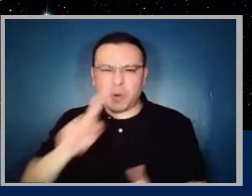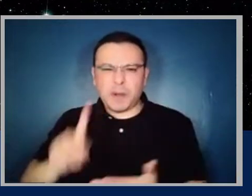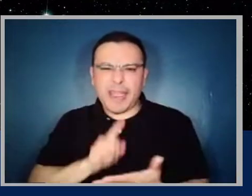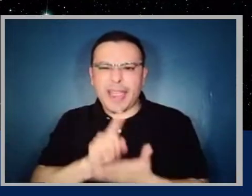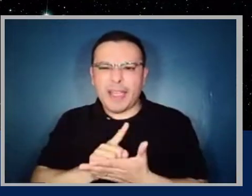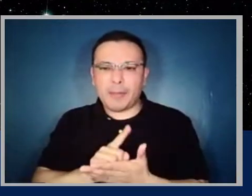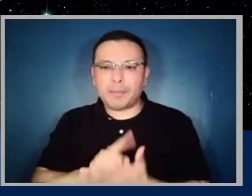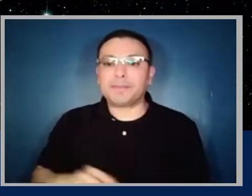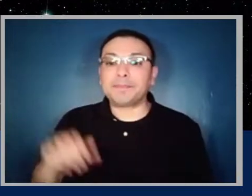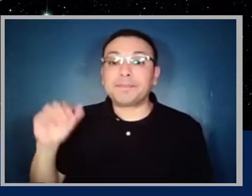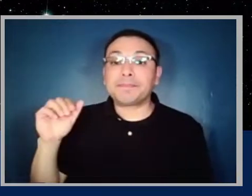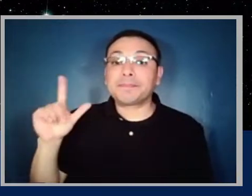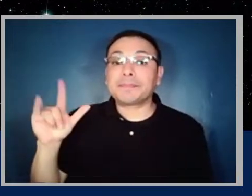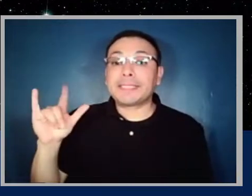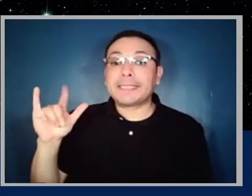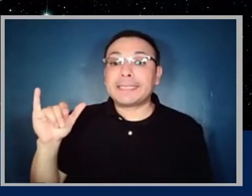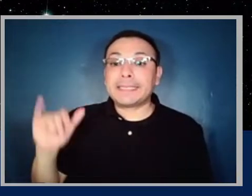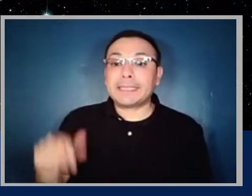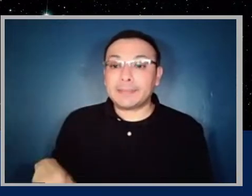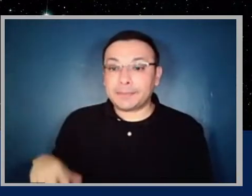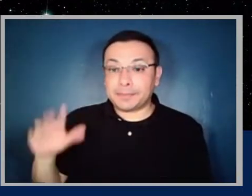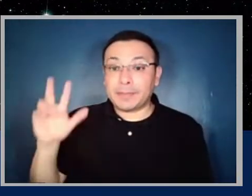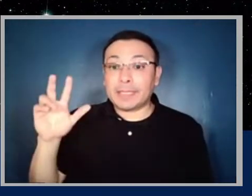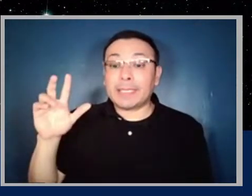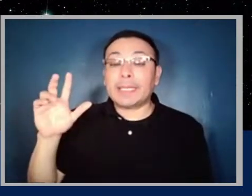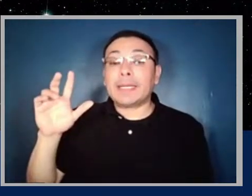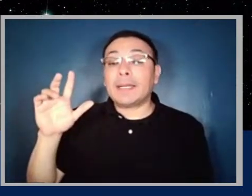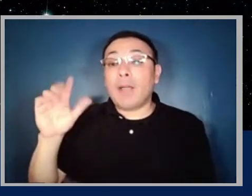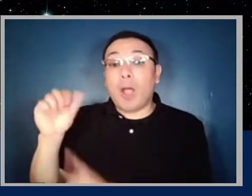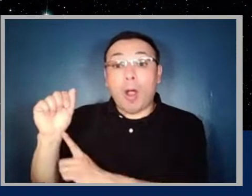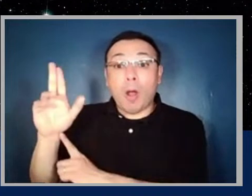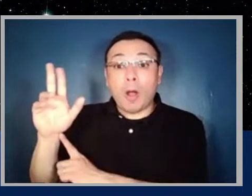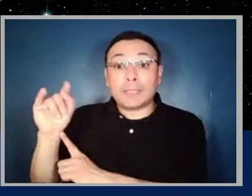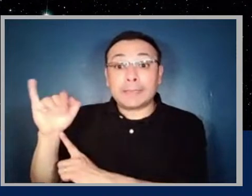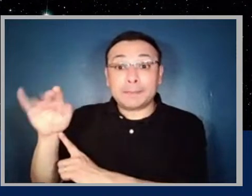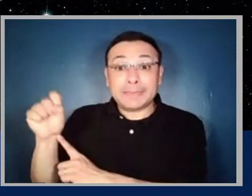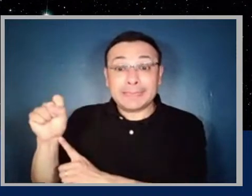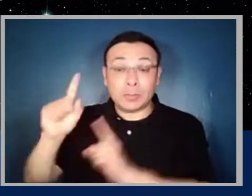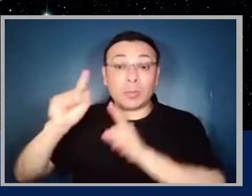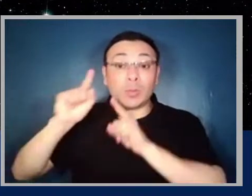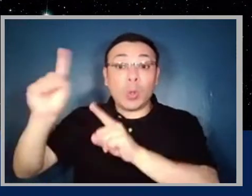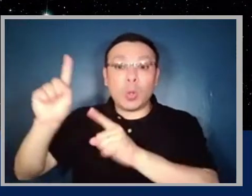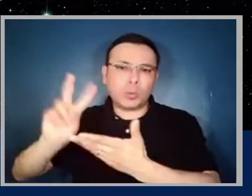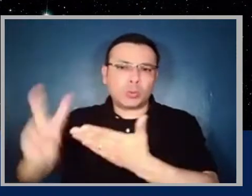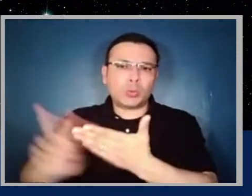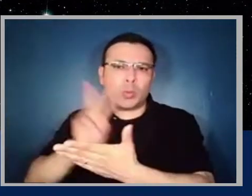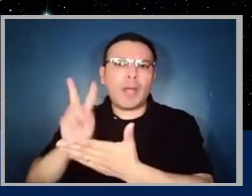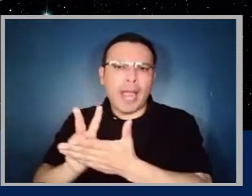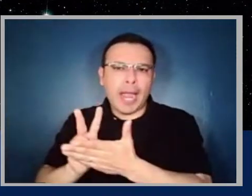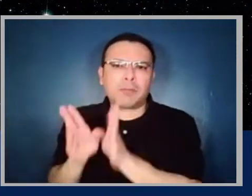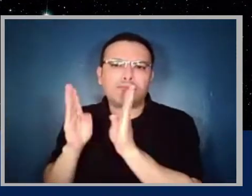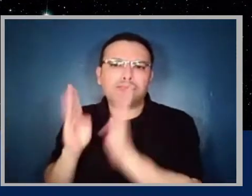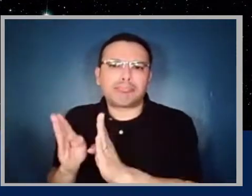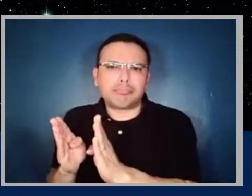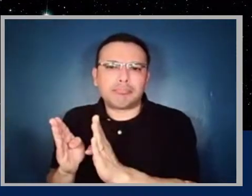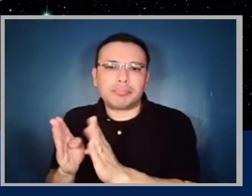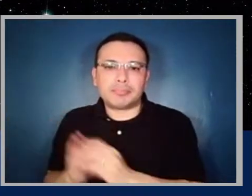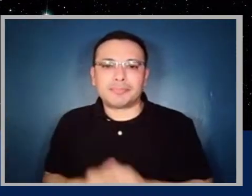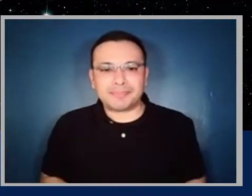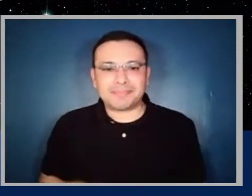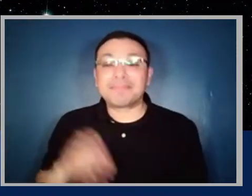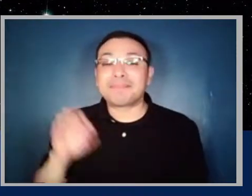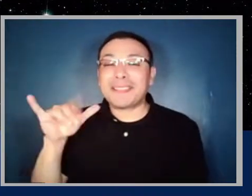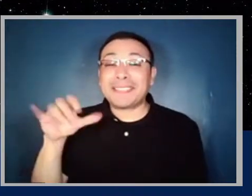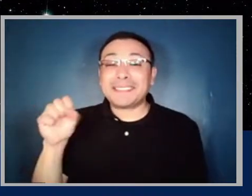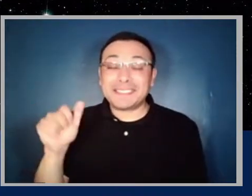crew to the ship's med bay within 2 hours from splashdown. So not so bad. Not like they'd really need to bring, extra snacks or,